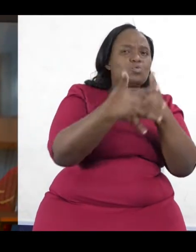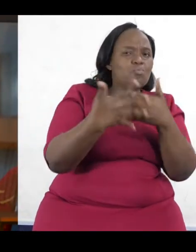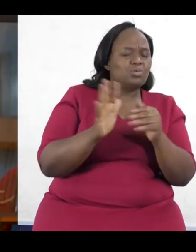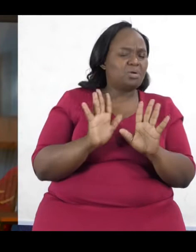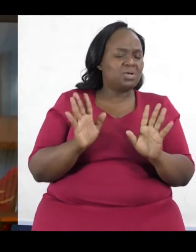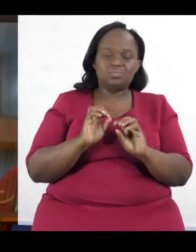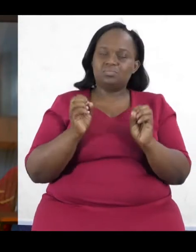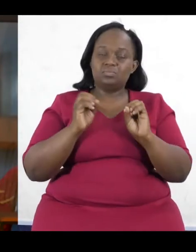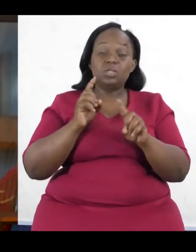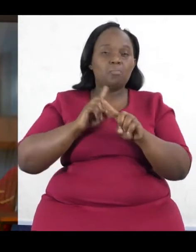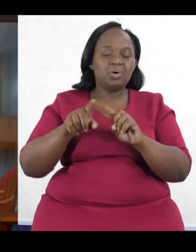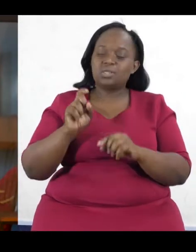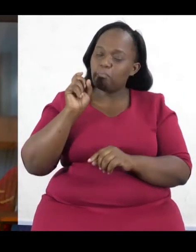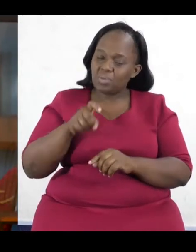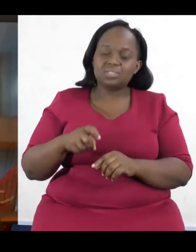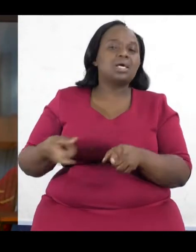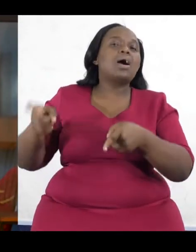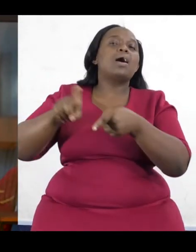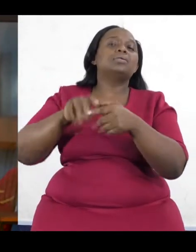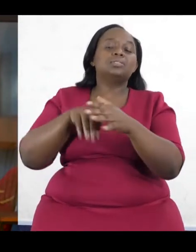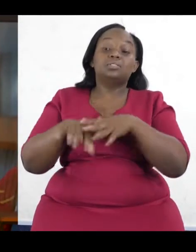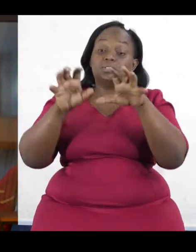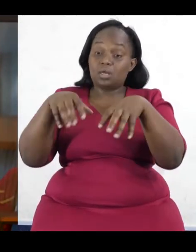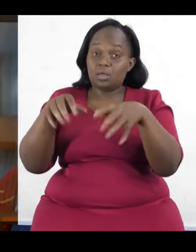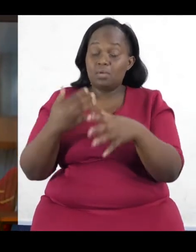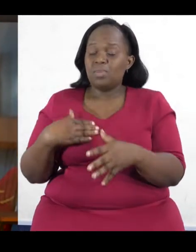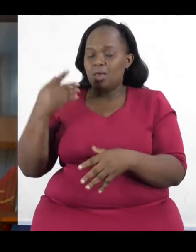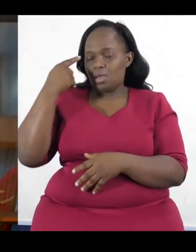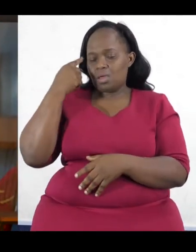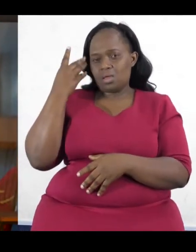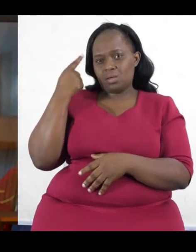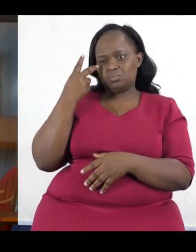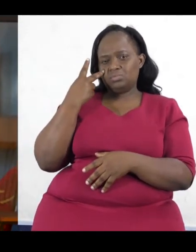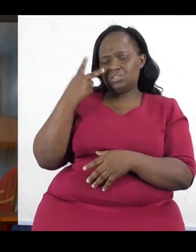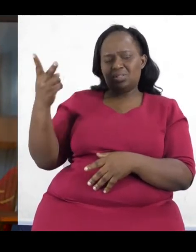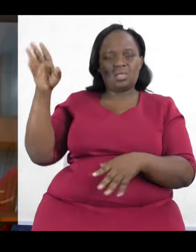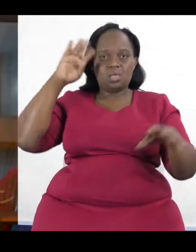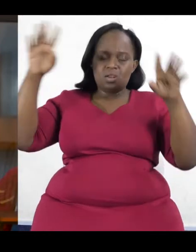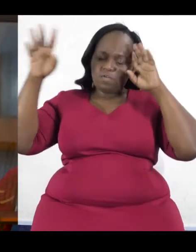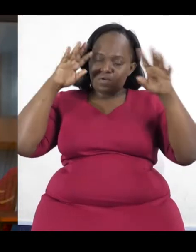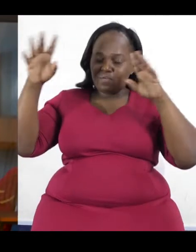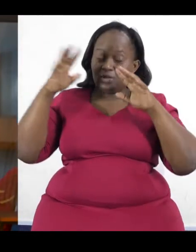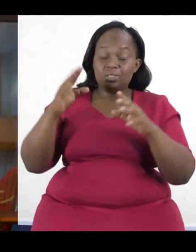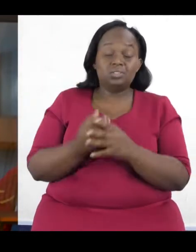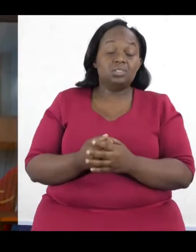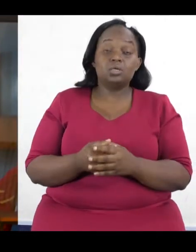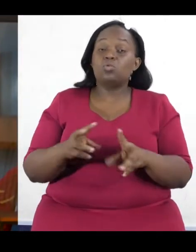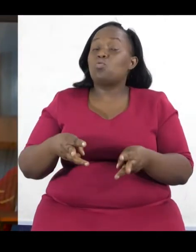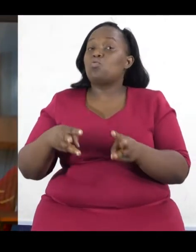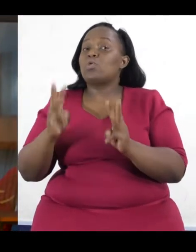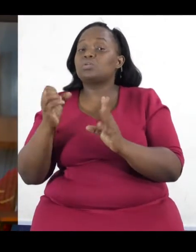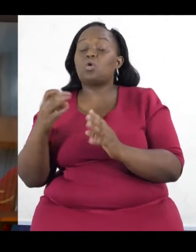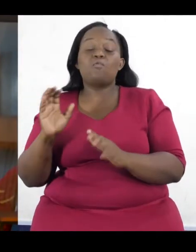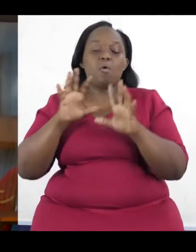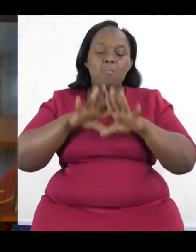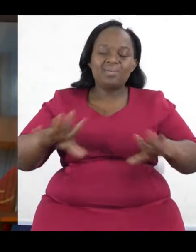should trickle it down to agriculture. And I've seen quite some innovative approaches to enhance access to markets, because markets have always